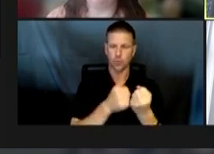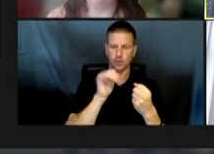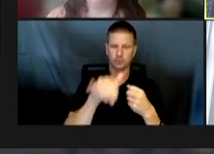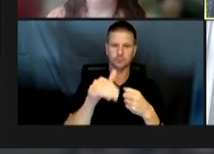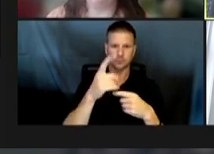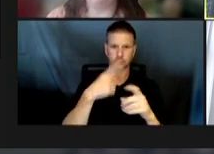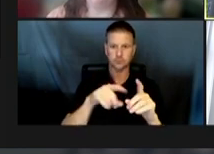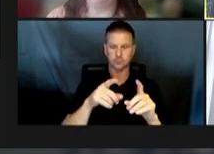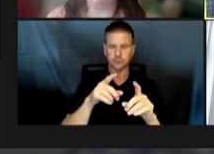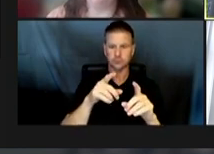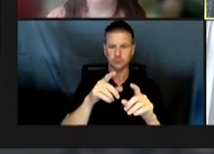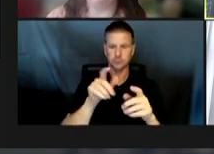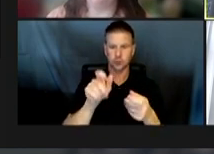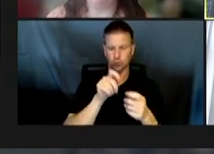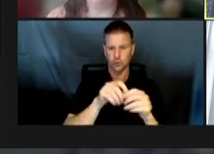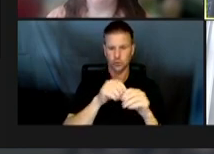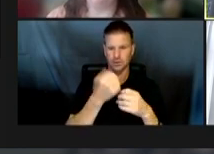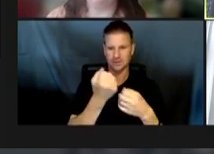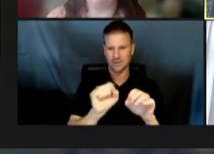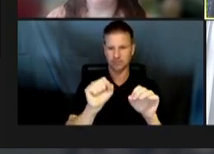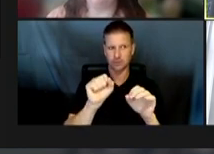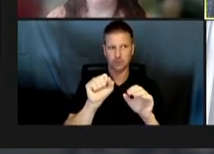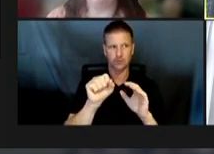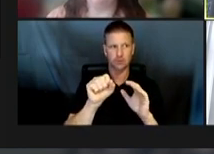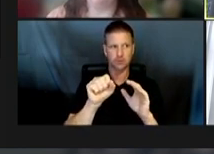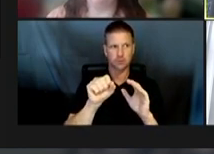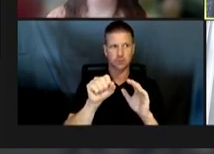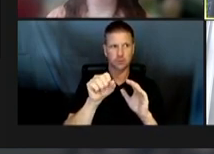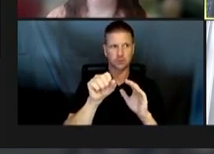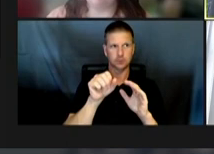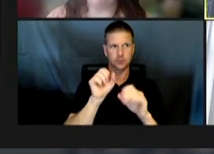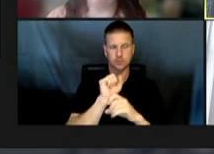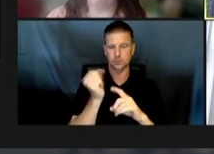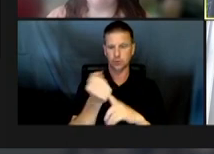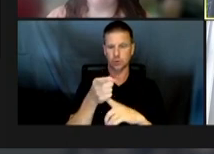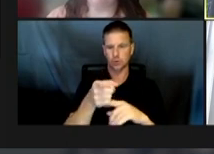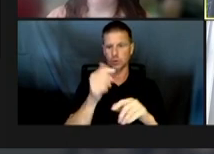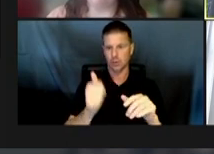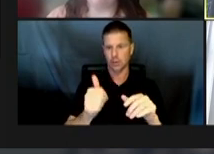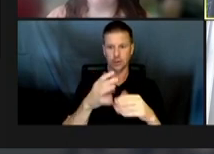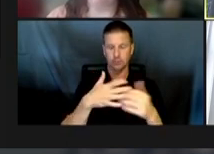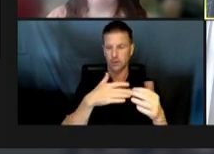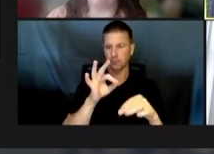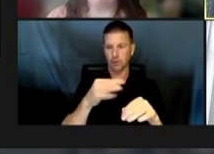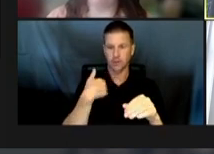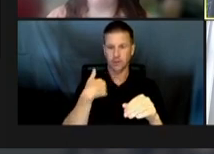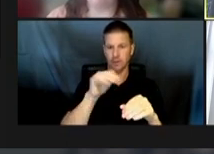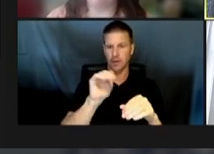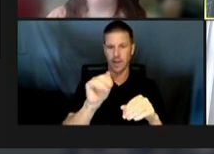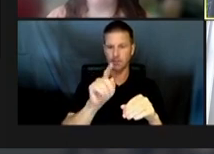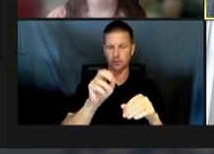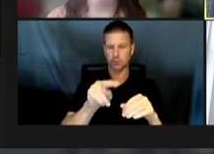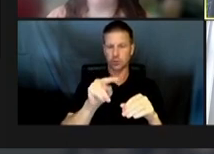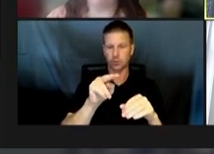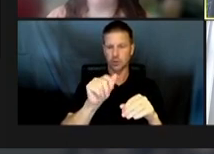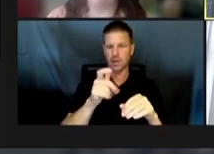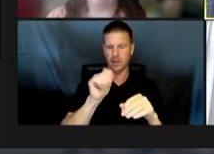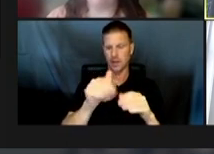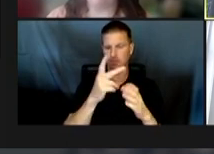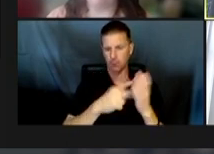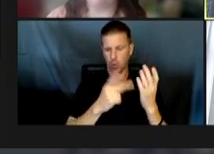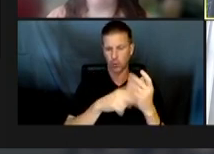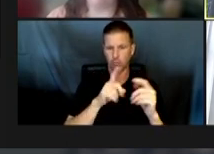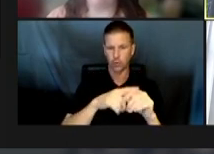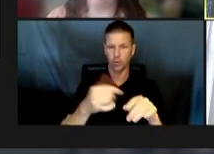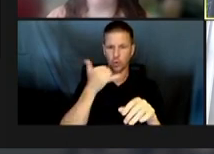handy, particularly in a safety situation where you can, even now, if anyone has Amazon Alexa, can program it to call